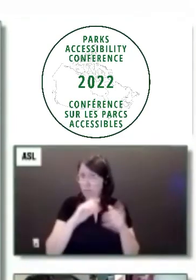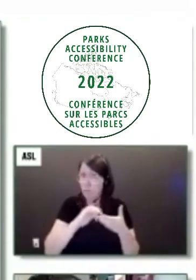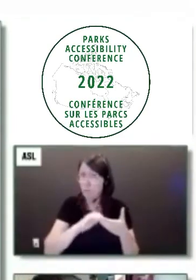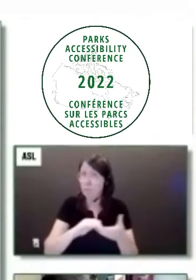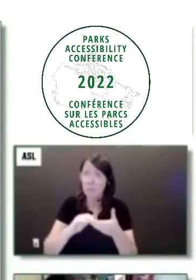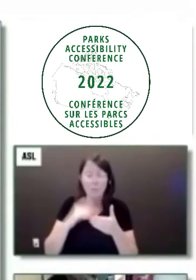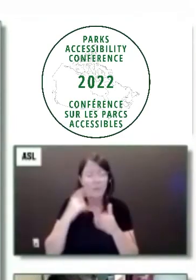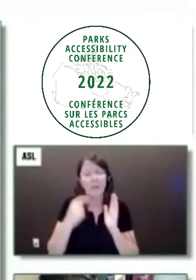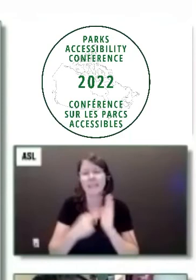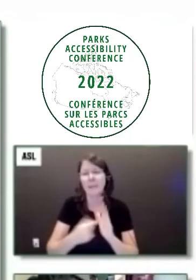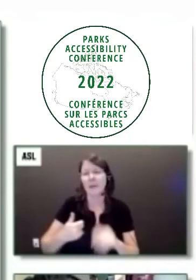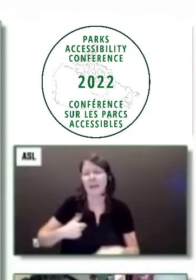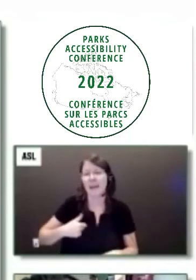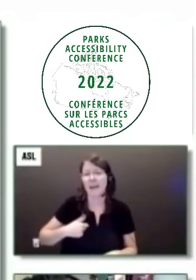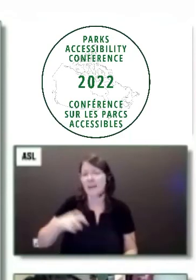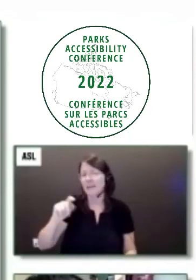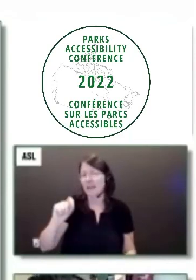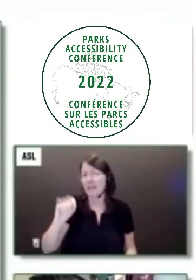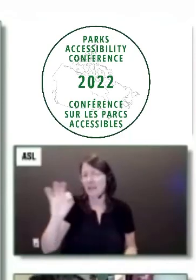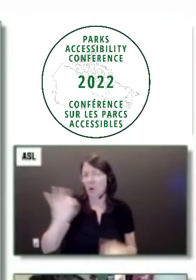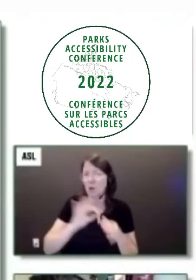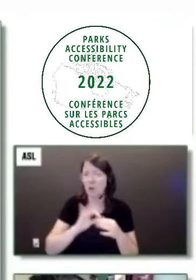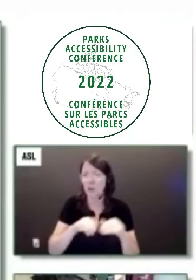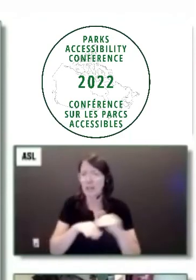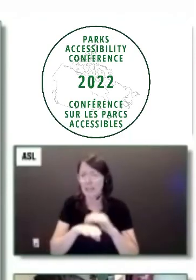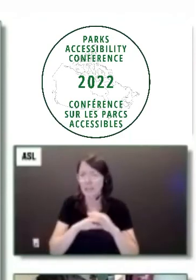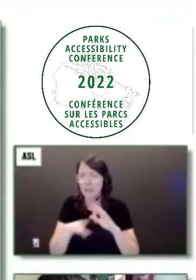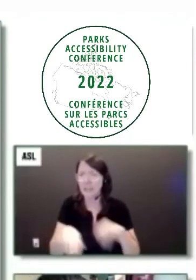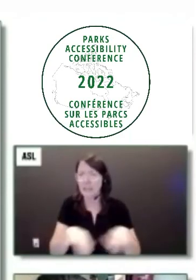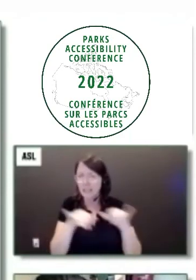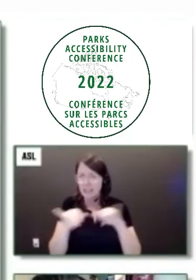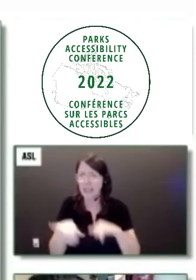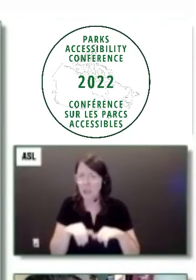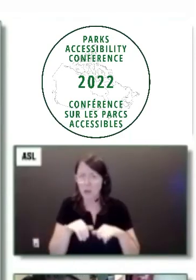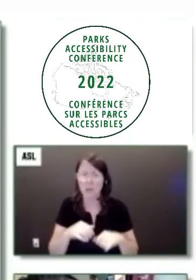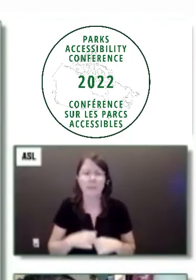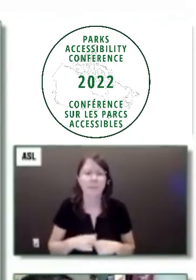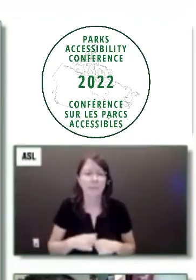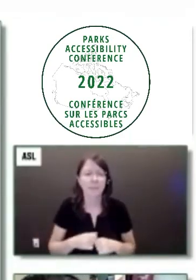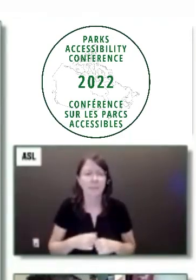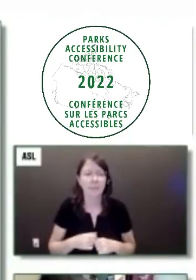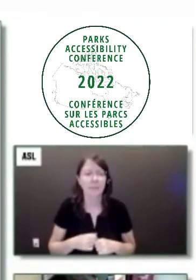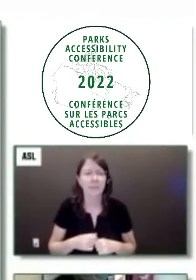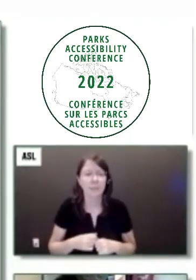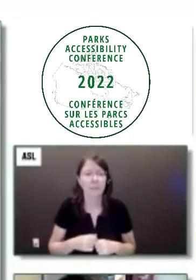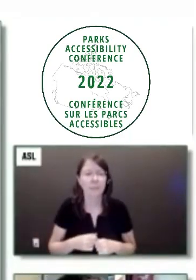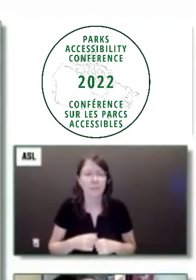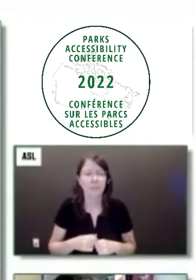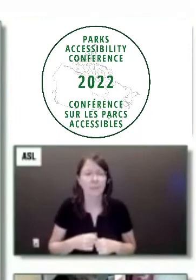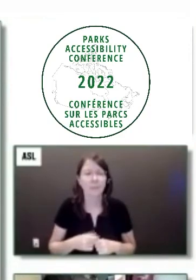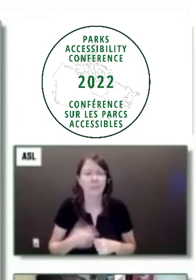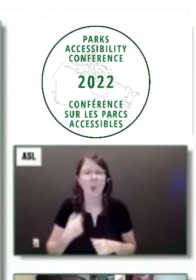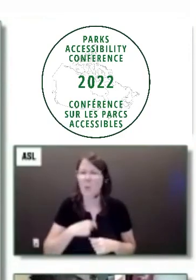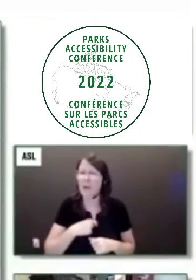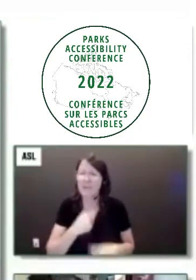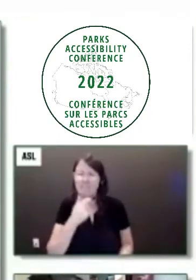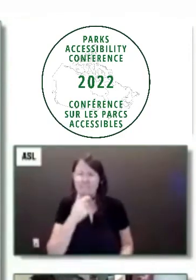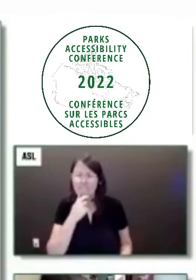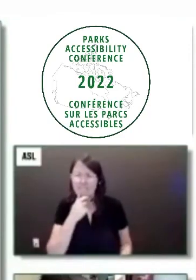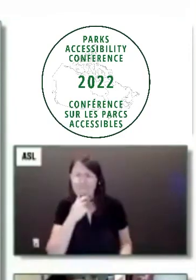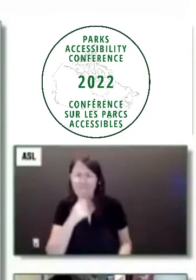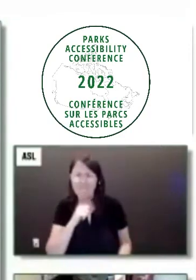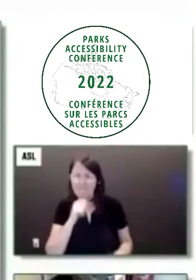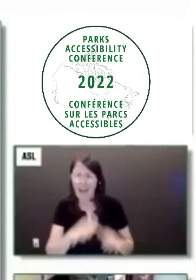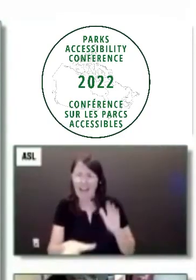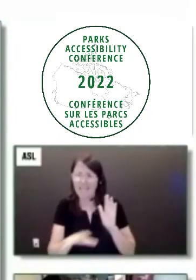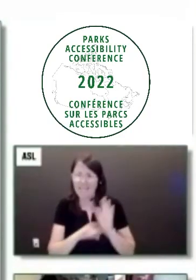Standards. Really, we weren't able to identify a focus or a strong focus on longitudinal evaluation of destinations to